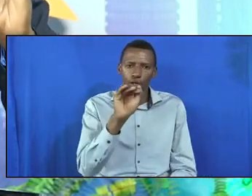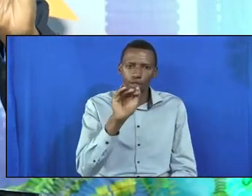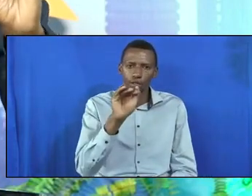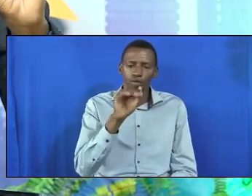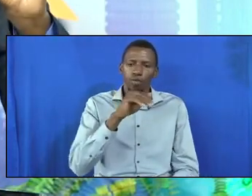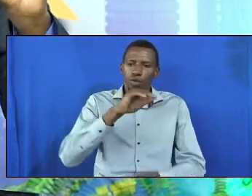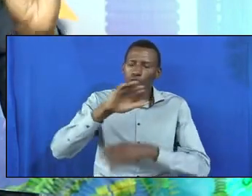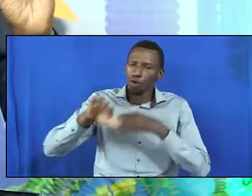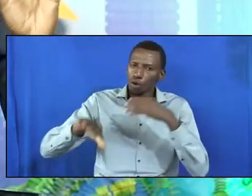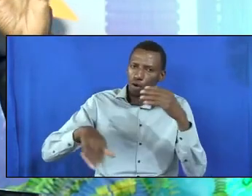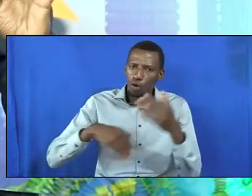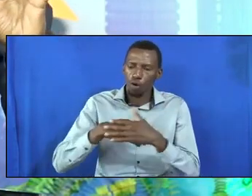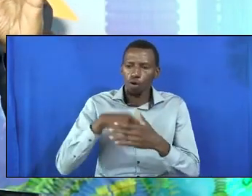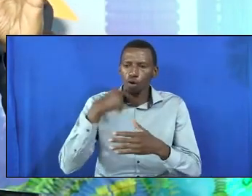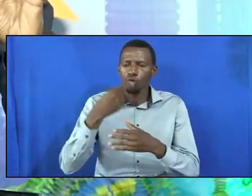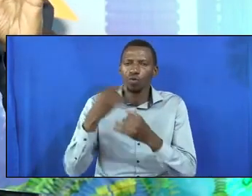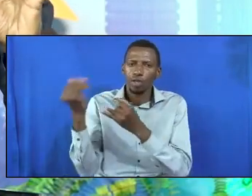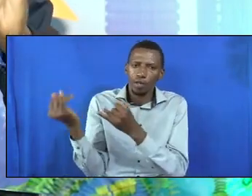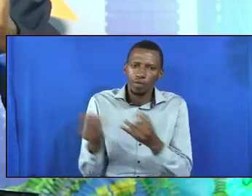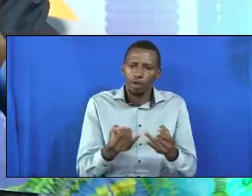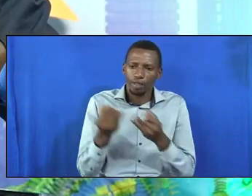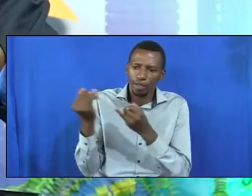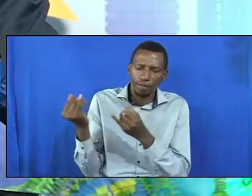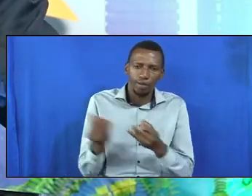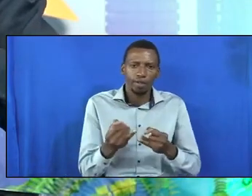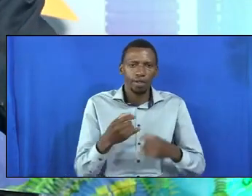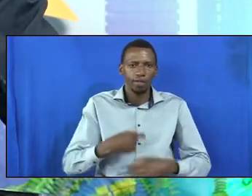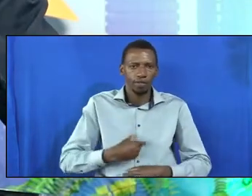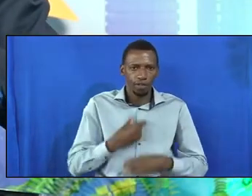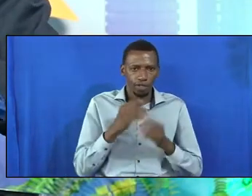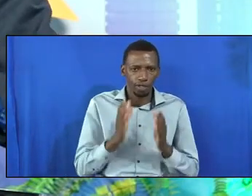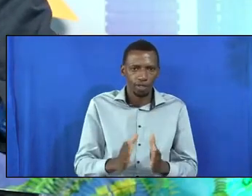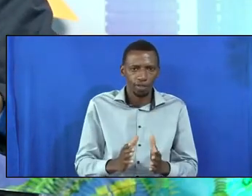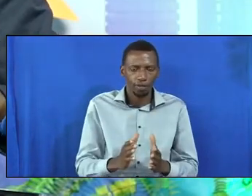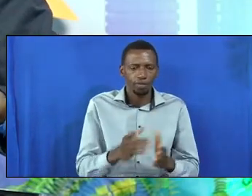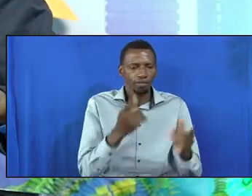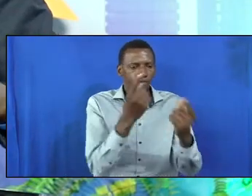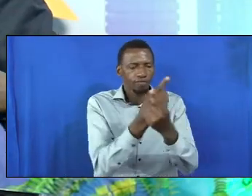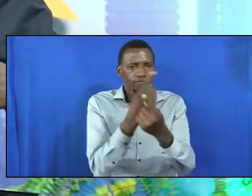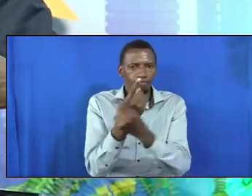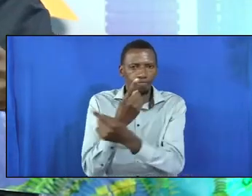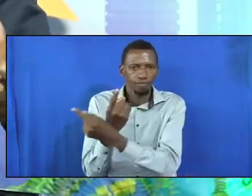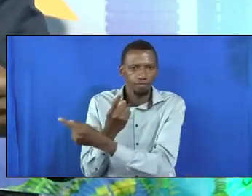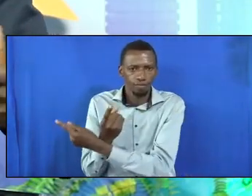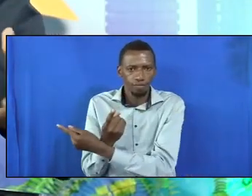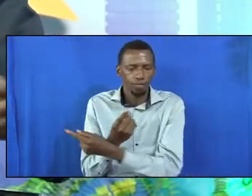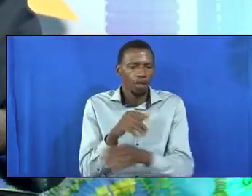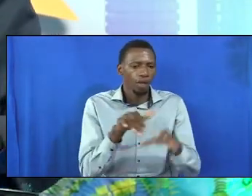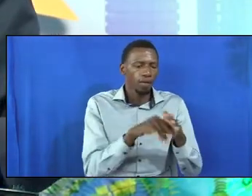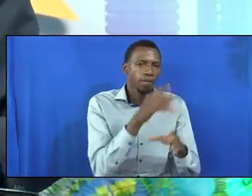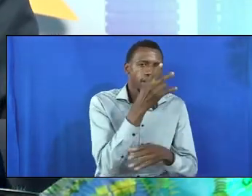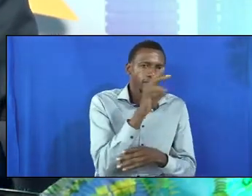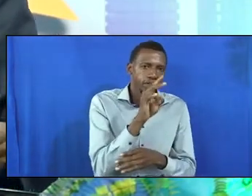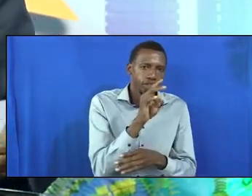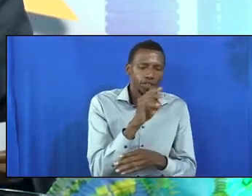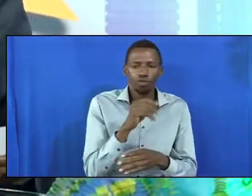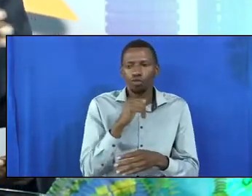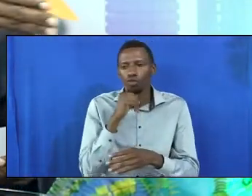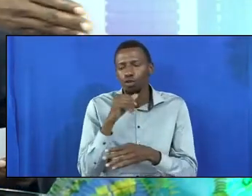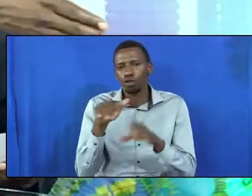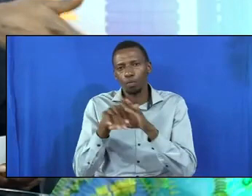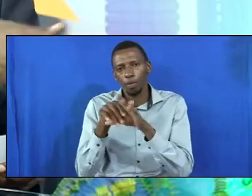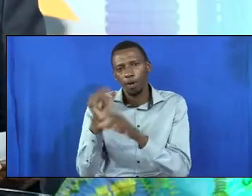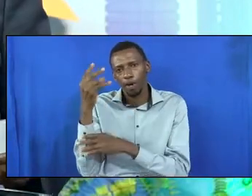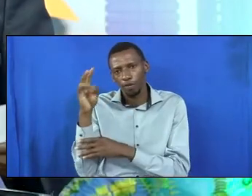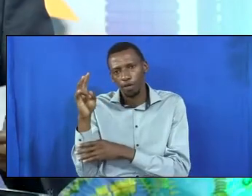visitors in category 3 and in category 5, as we do the song 218, I'll want